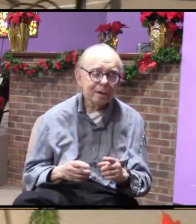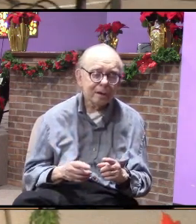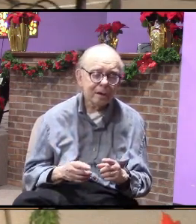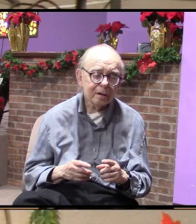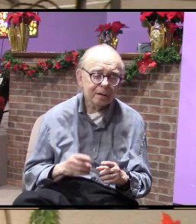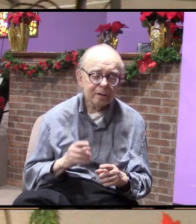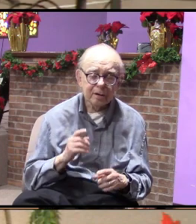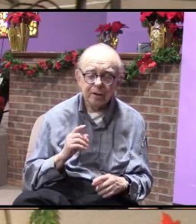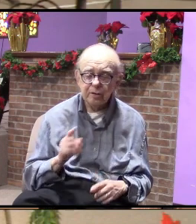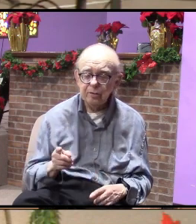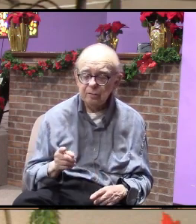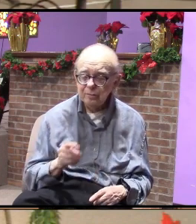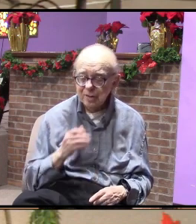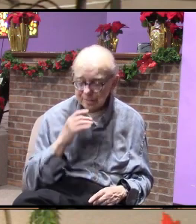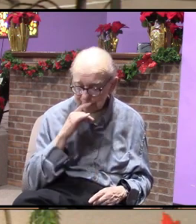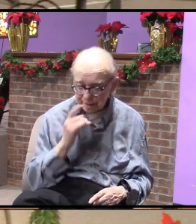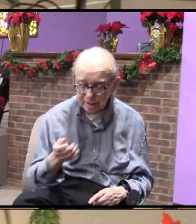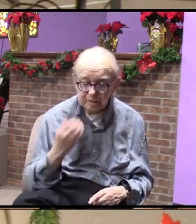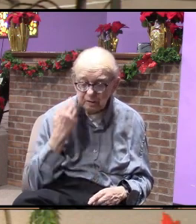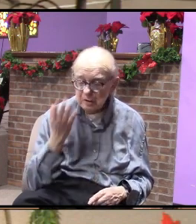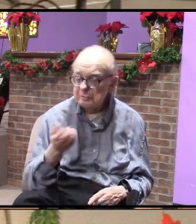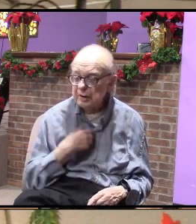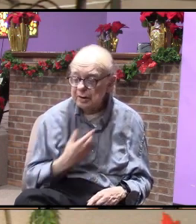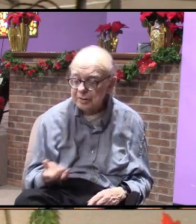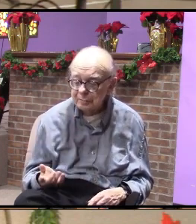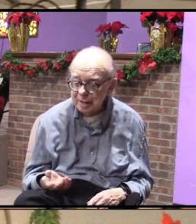you are embarrassing me.